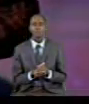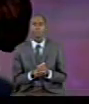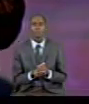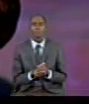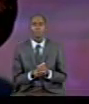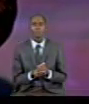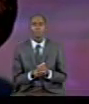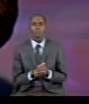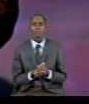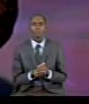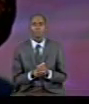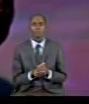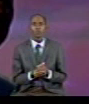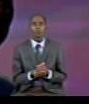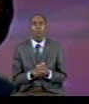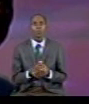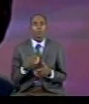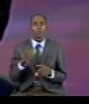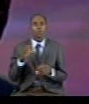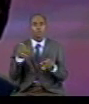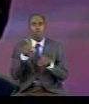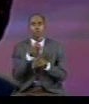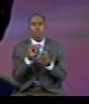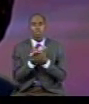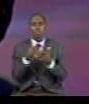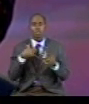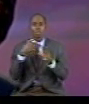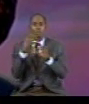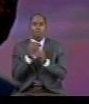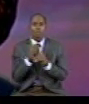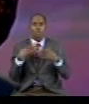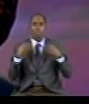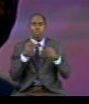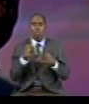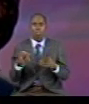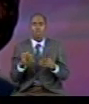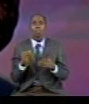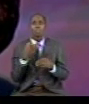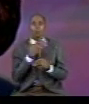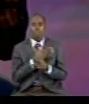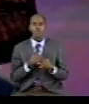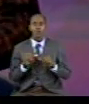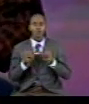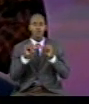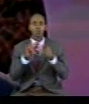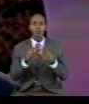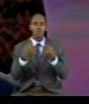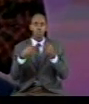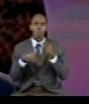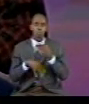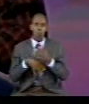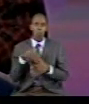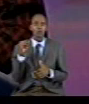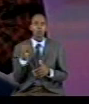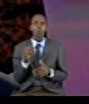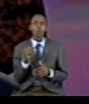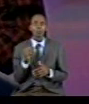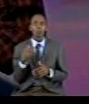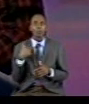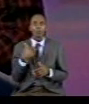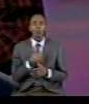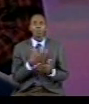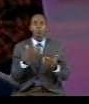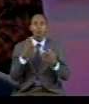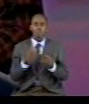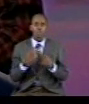Yes, those who are healed, please keep on coming out. We want to hear your testimony of God's